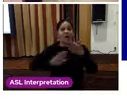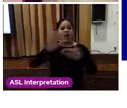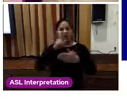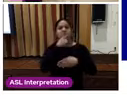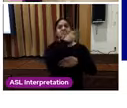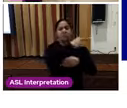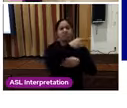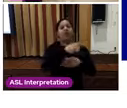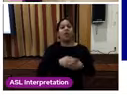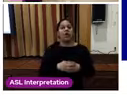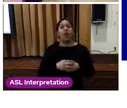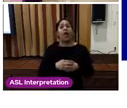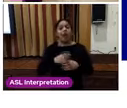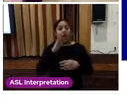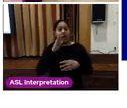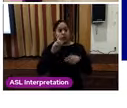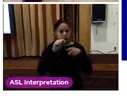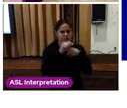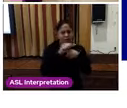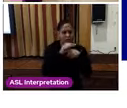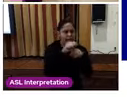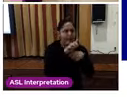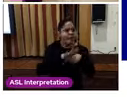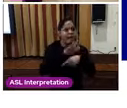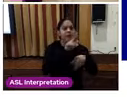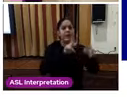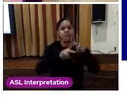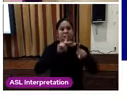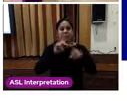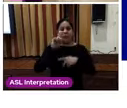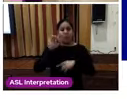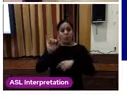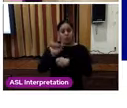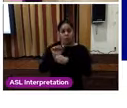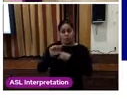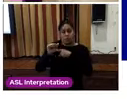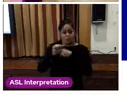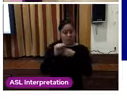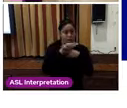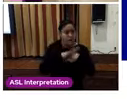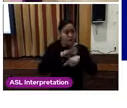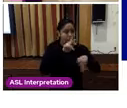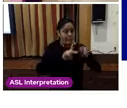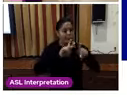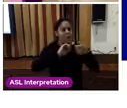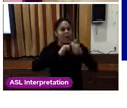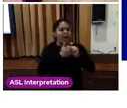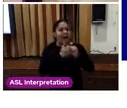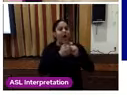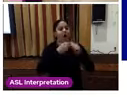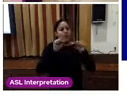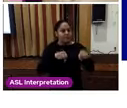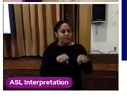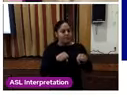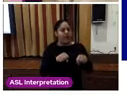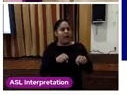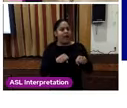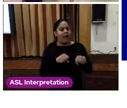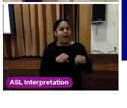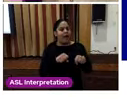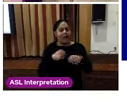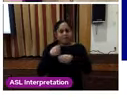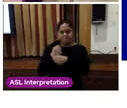community, and it trains, and it's a job training program to train people in how to construct